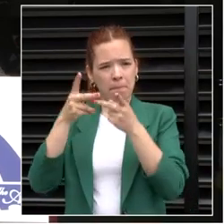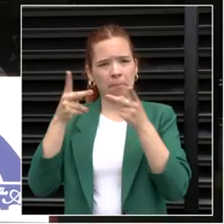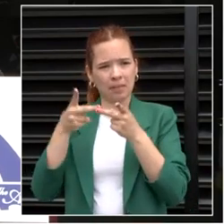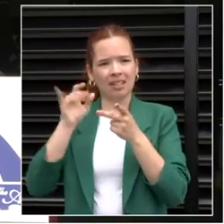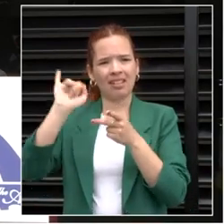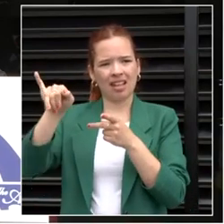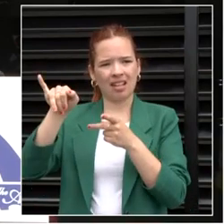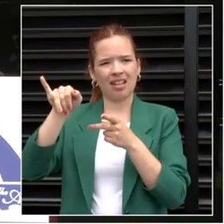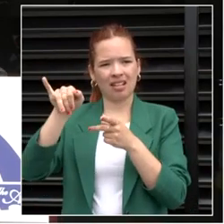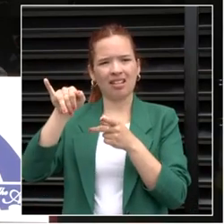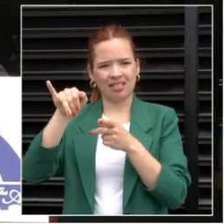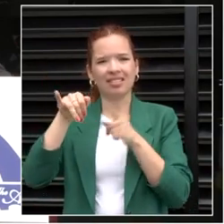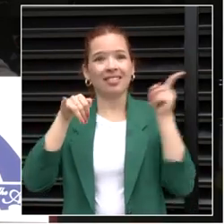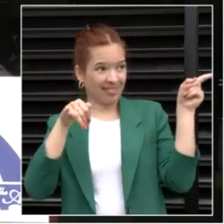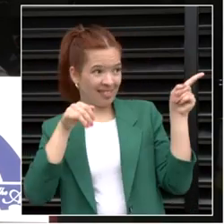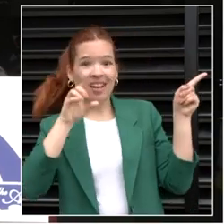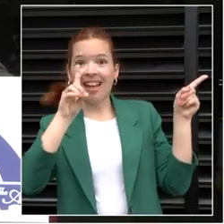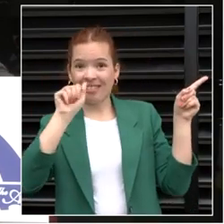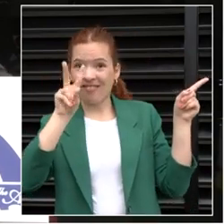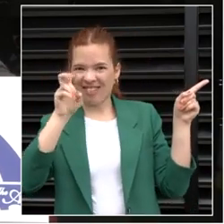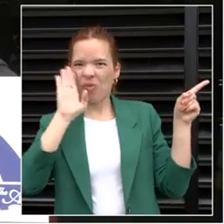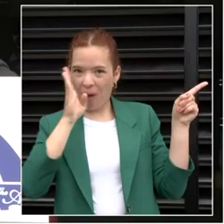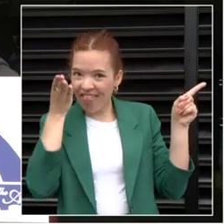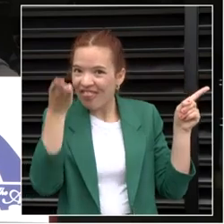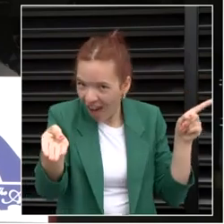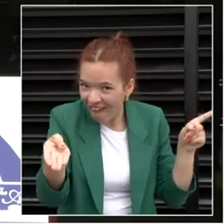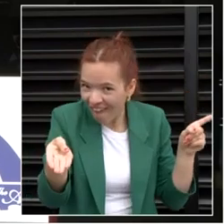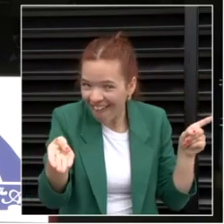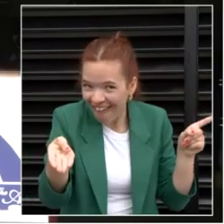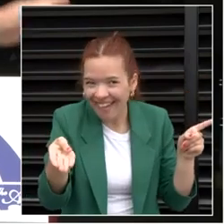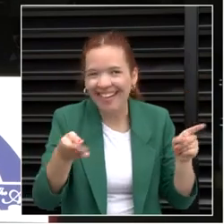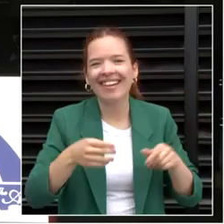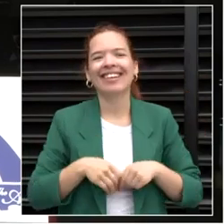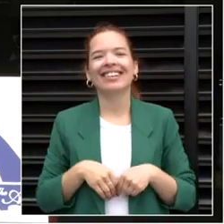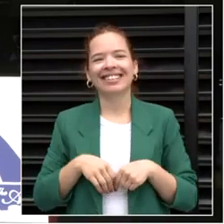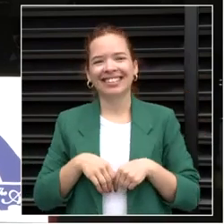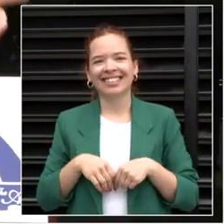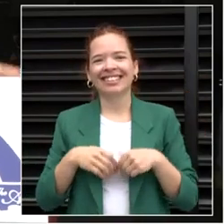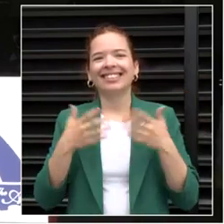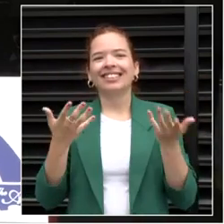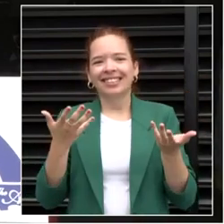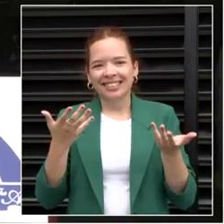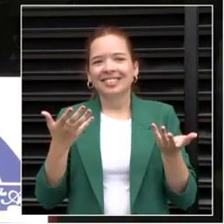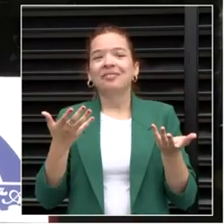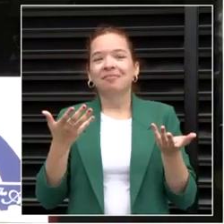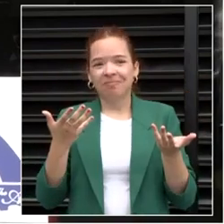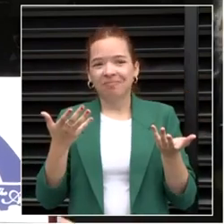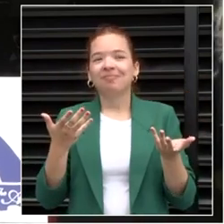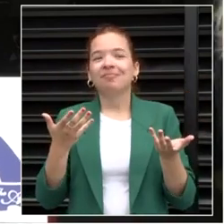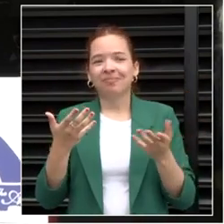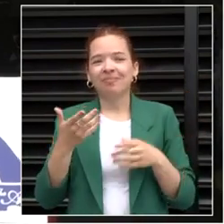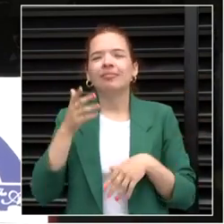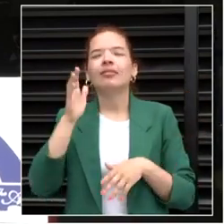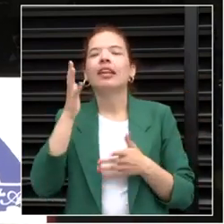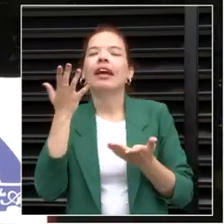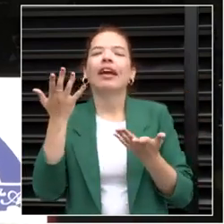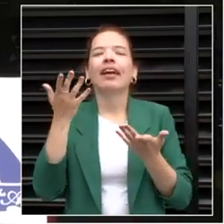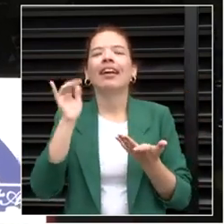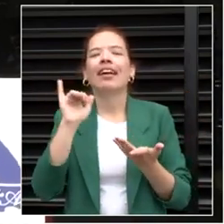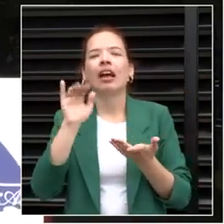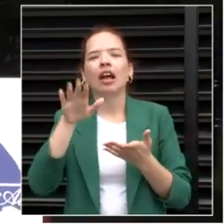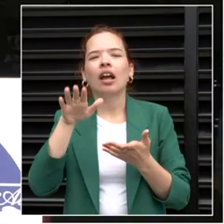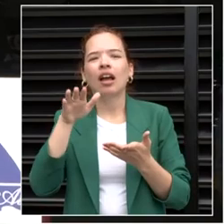there's this one guy who says, can I play drums? But from the other side, every time we open a